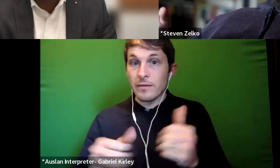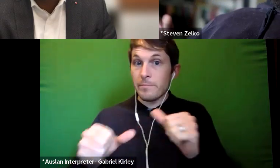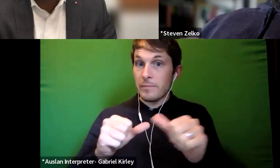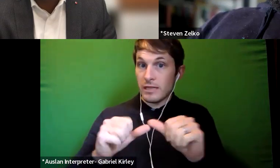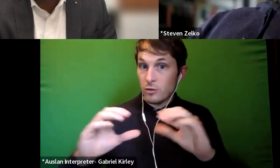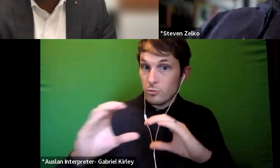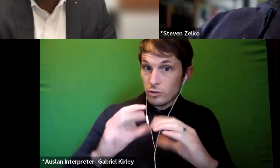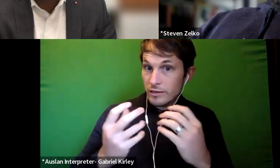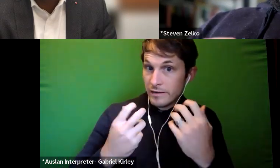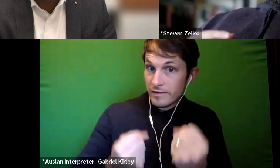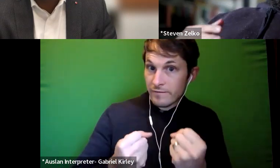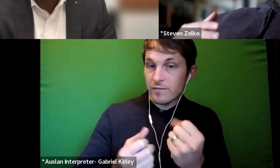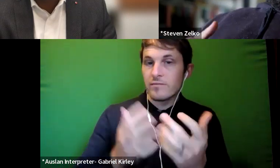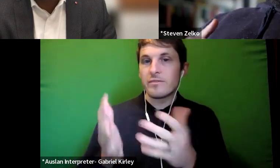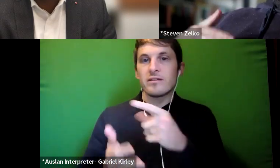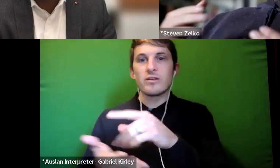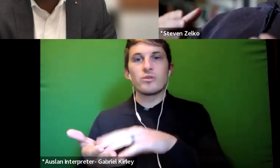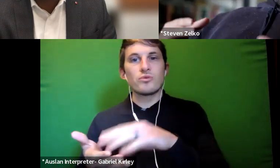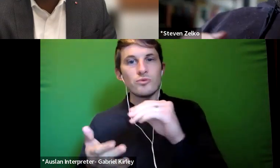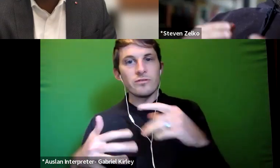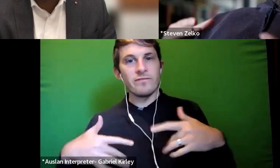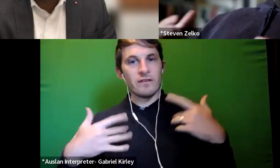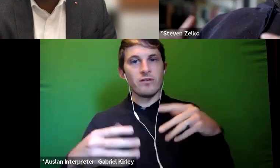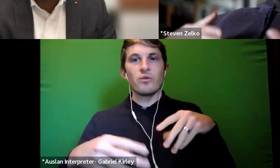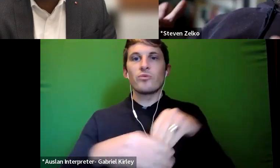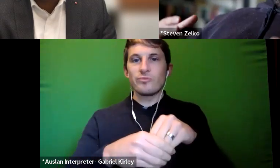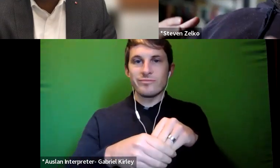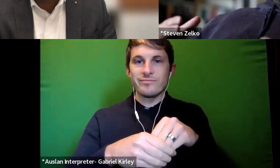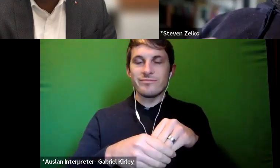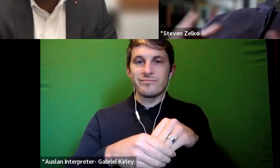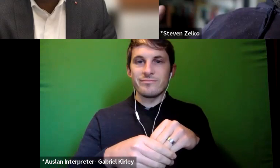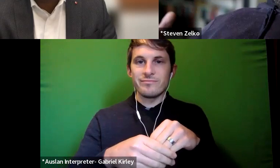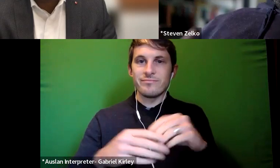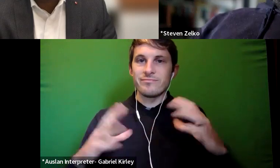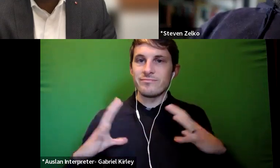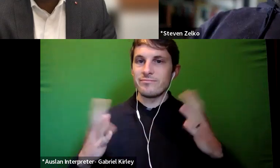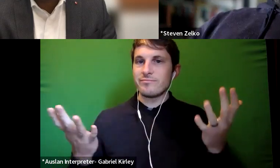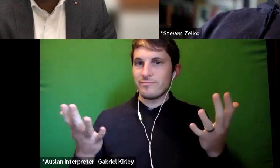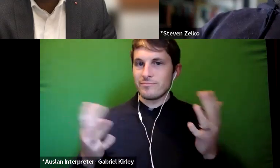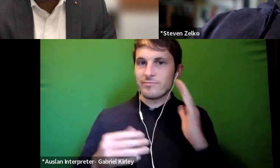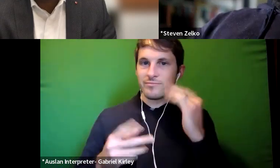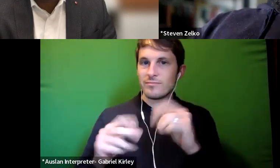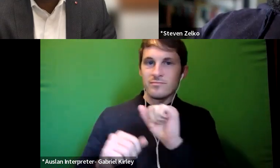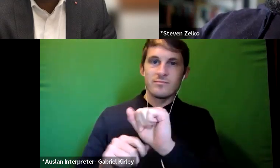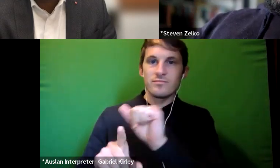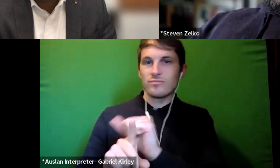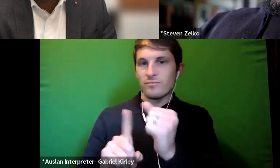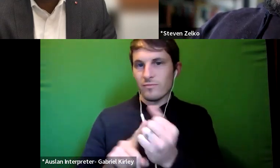in, students aren't excluded at all on any sort of level, regardless where they are on the sort of the